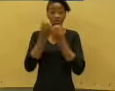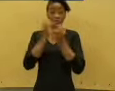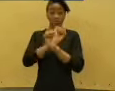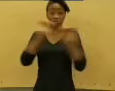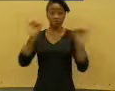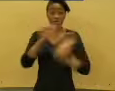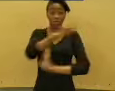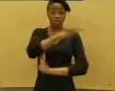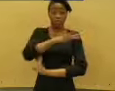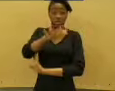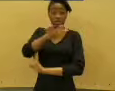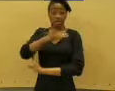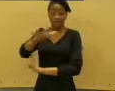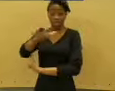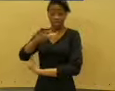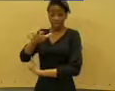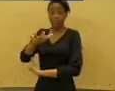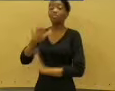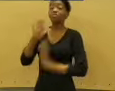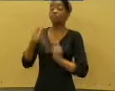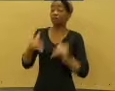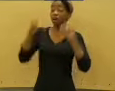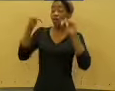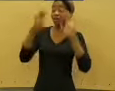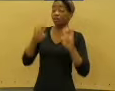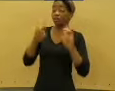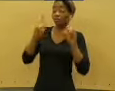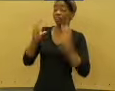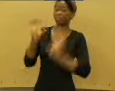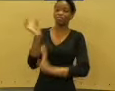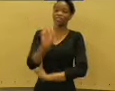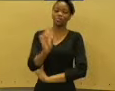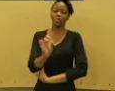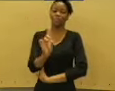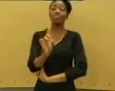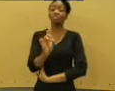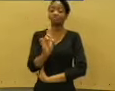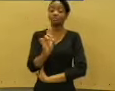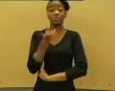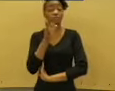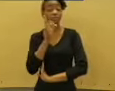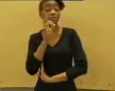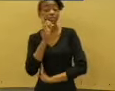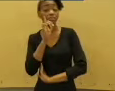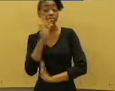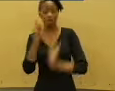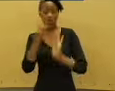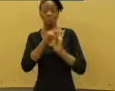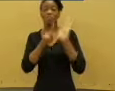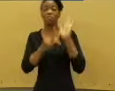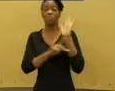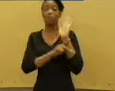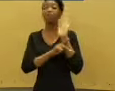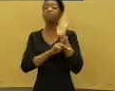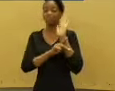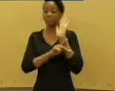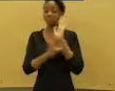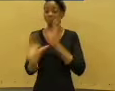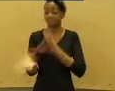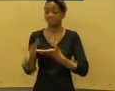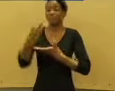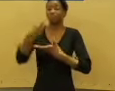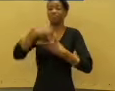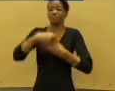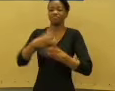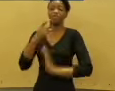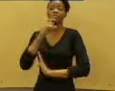within your place of higher education to see what type of policy you'd be able to bring in, and also